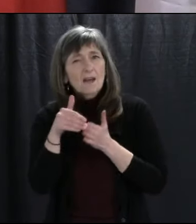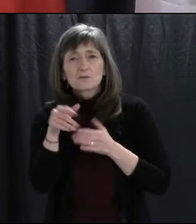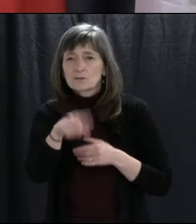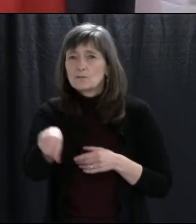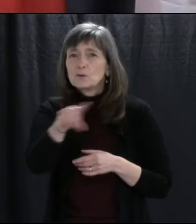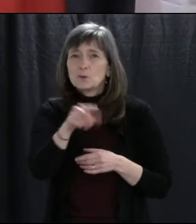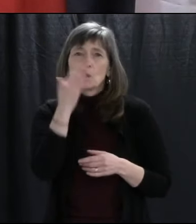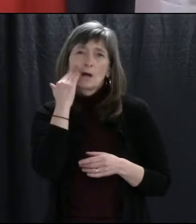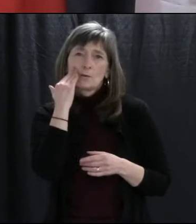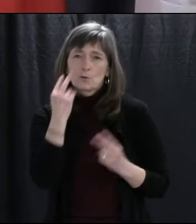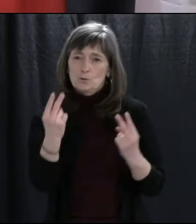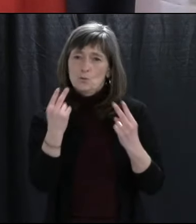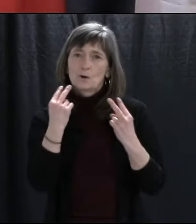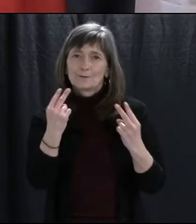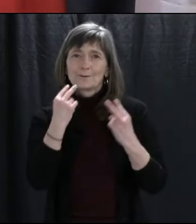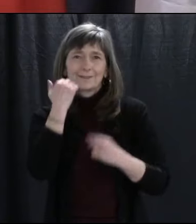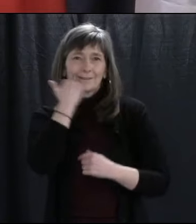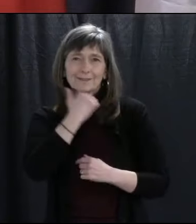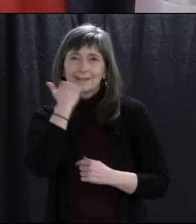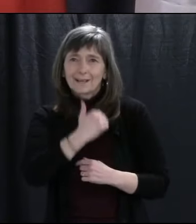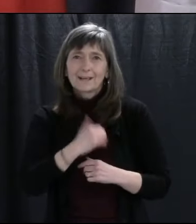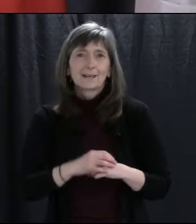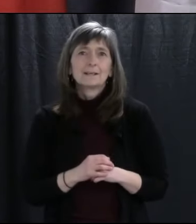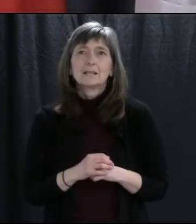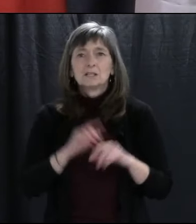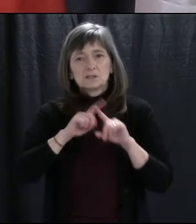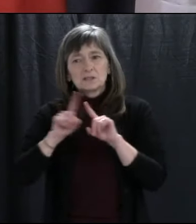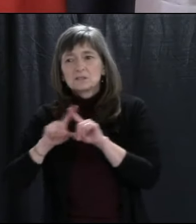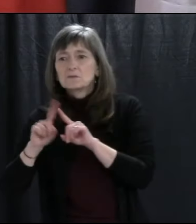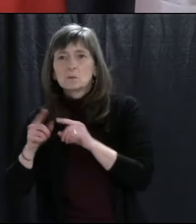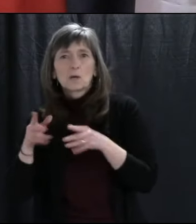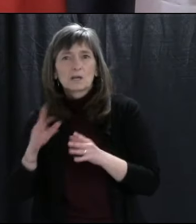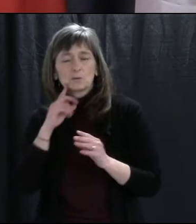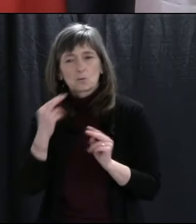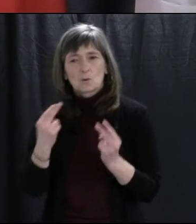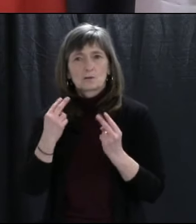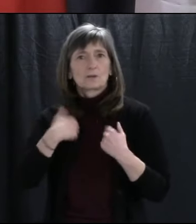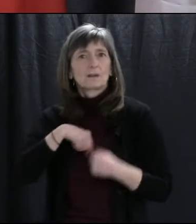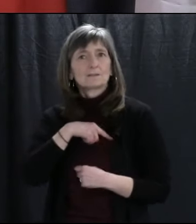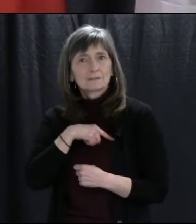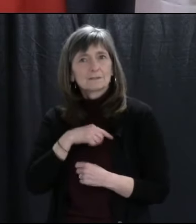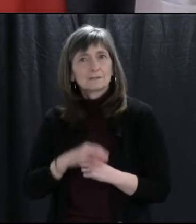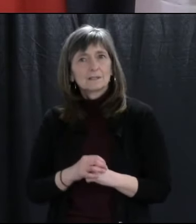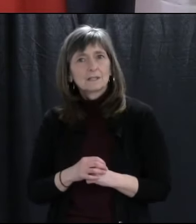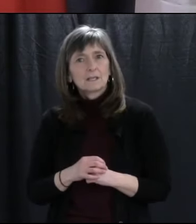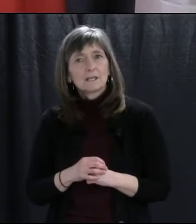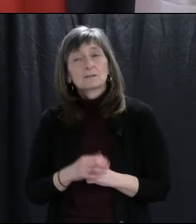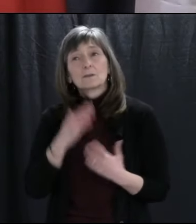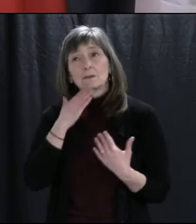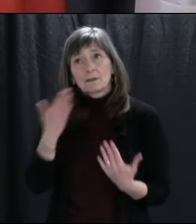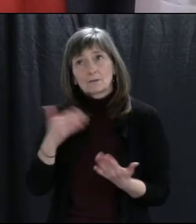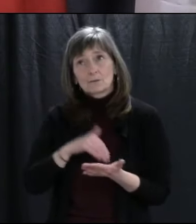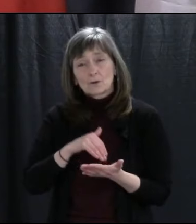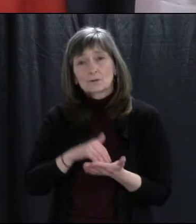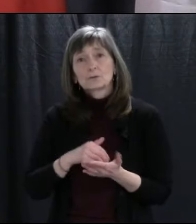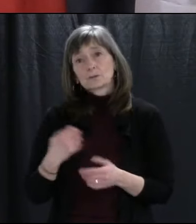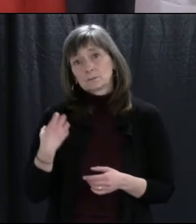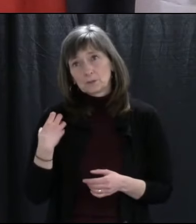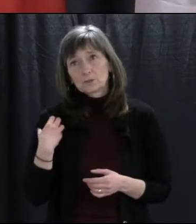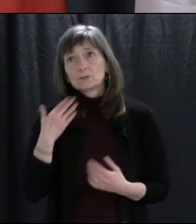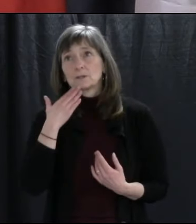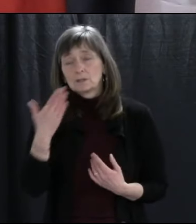been joining in every day for the updates on various media platforms. So once again, I want to thank Dr. Fitzgerald and Dr.